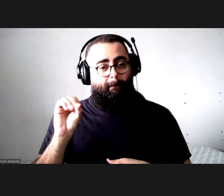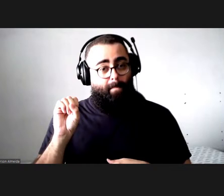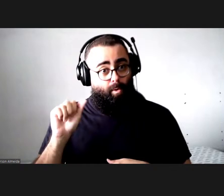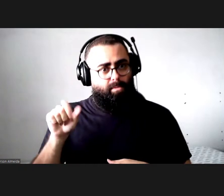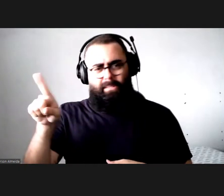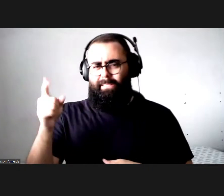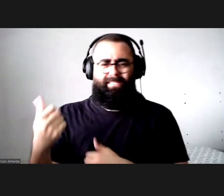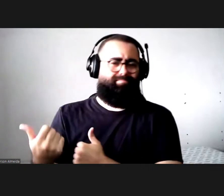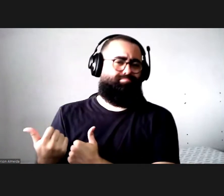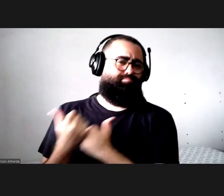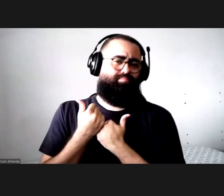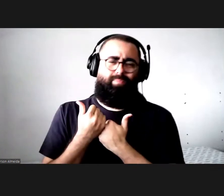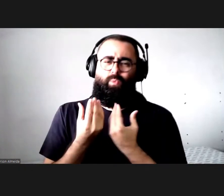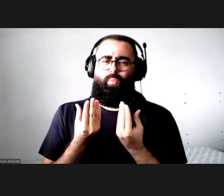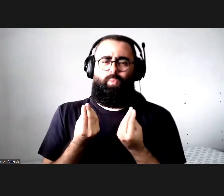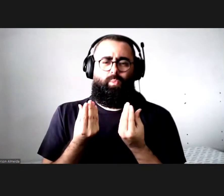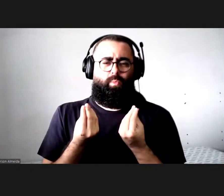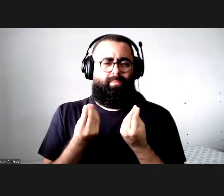prosodic studies in Brazil.